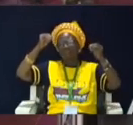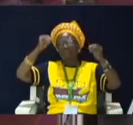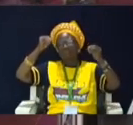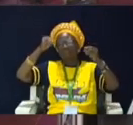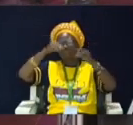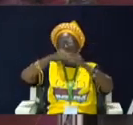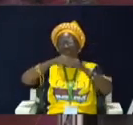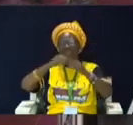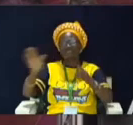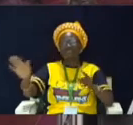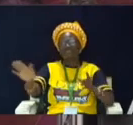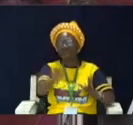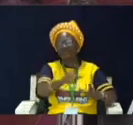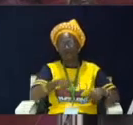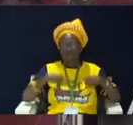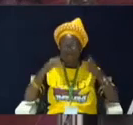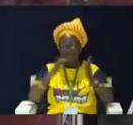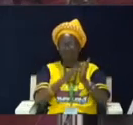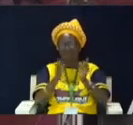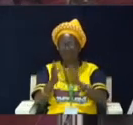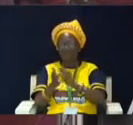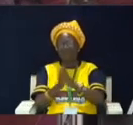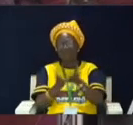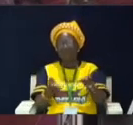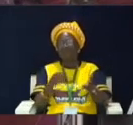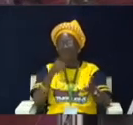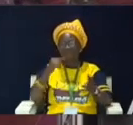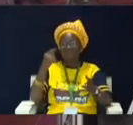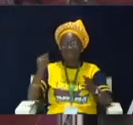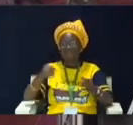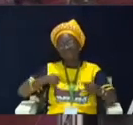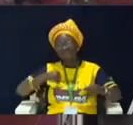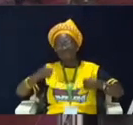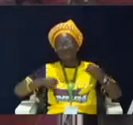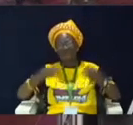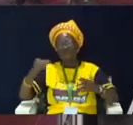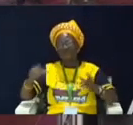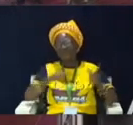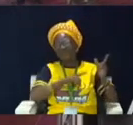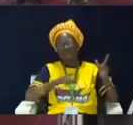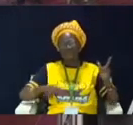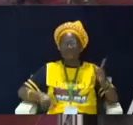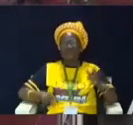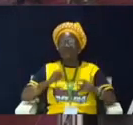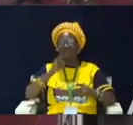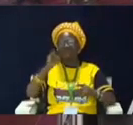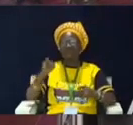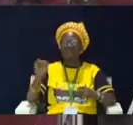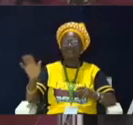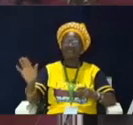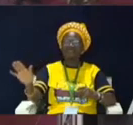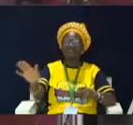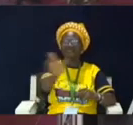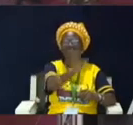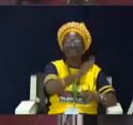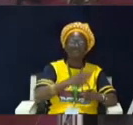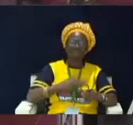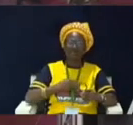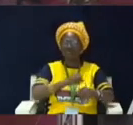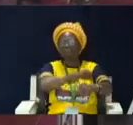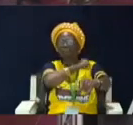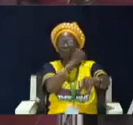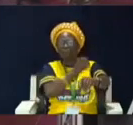joy of the Lord is your strength. You'll be amazed at what joy can do. And we are